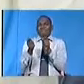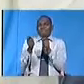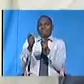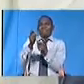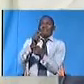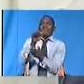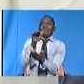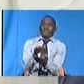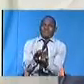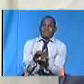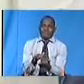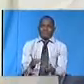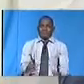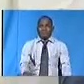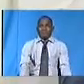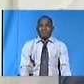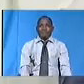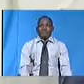exercise